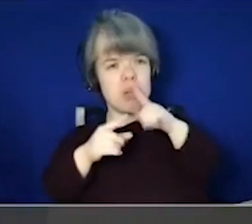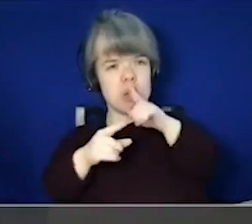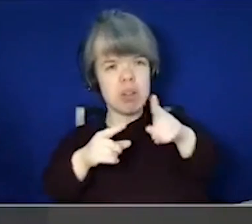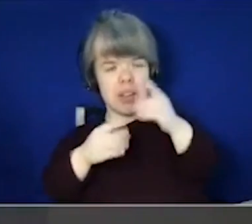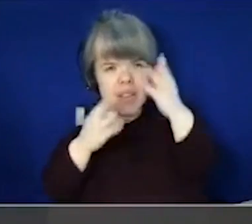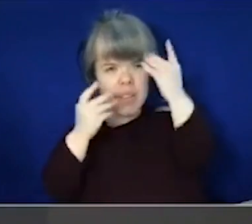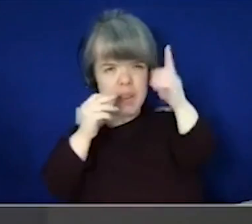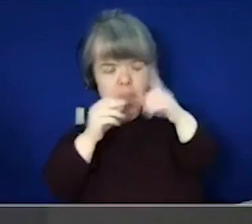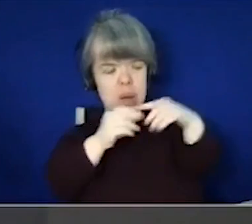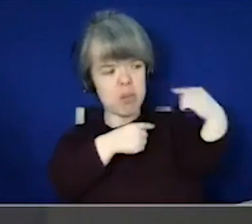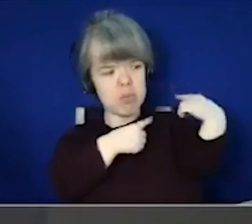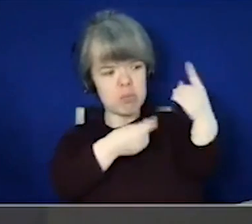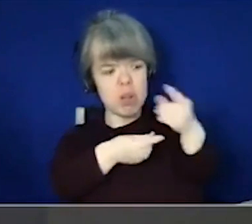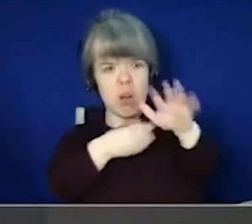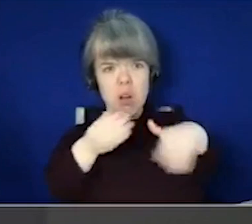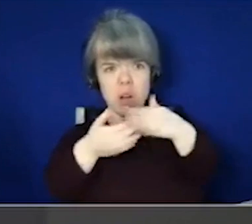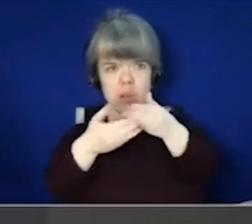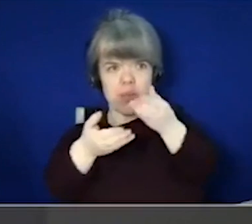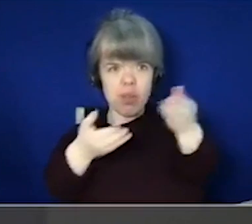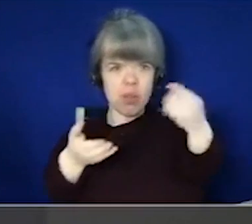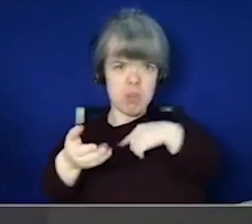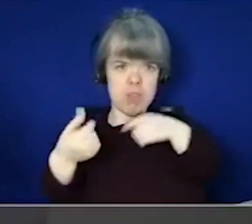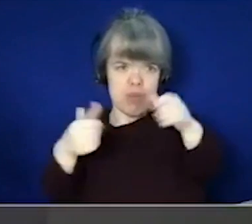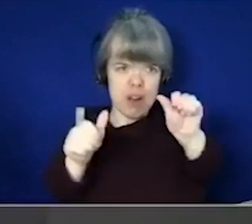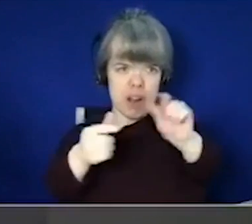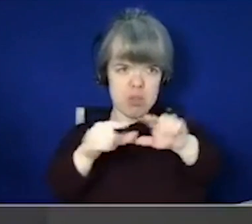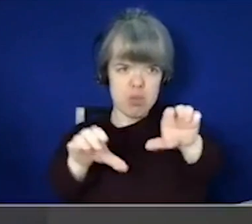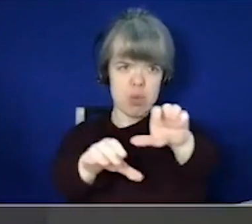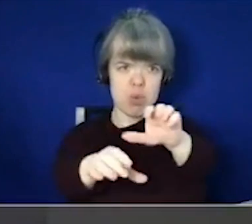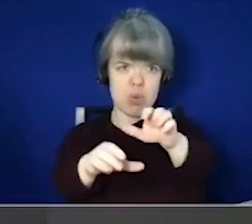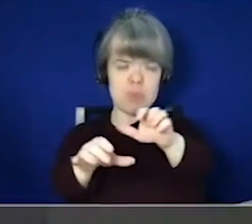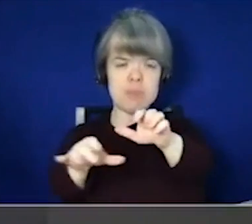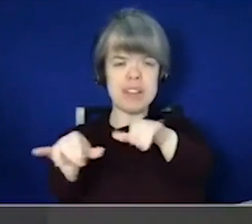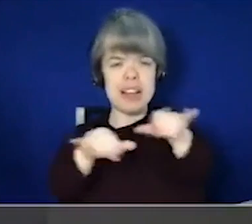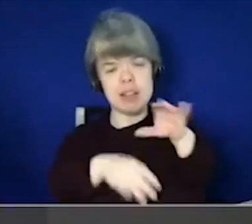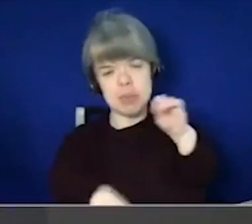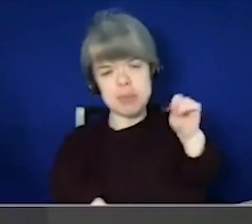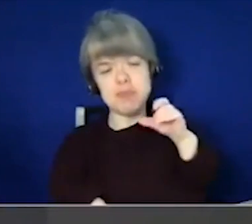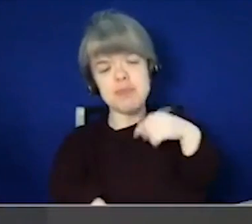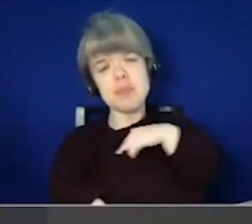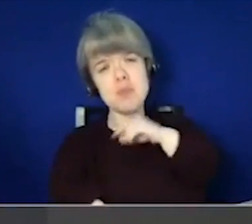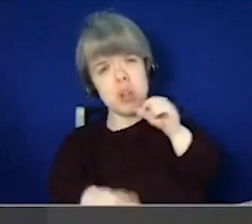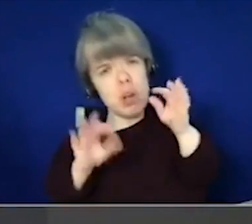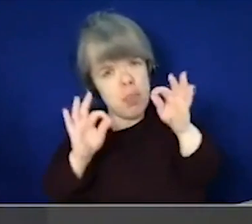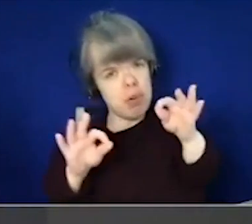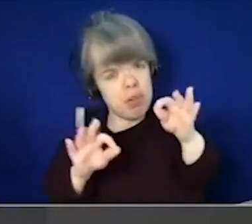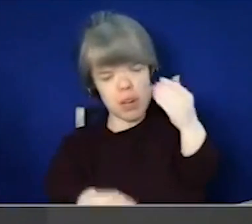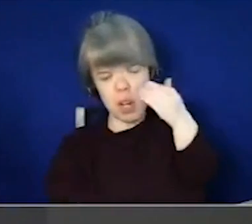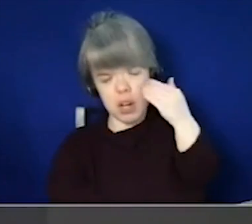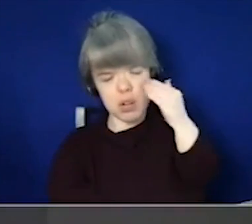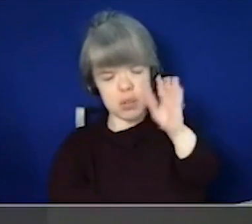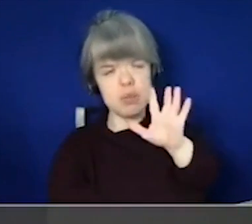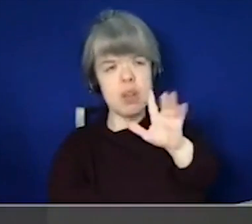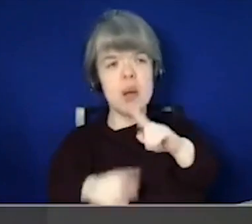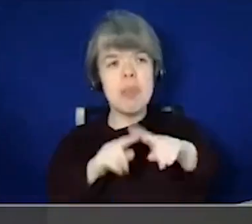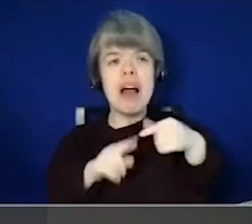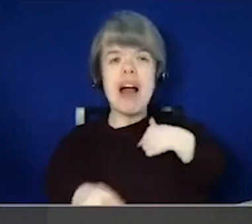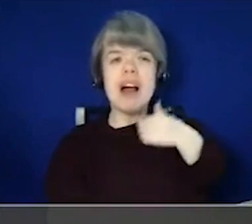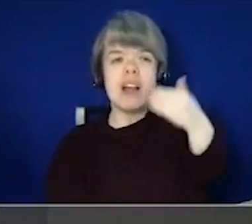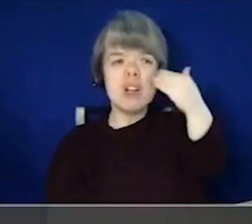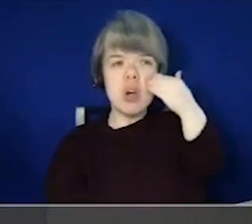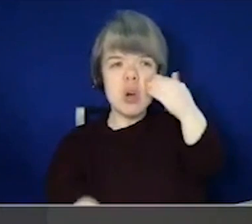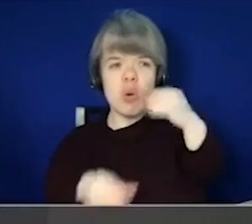lawyer, and that's so important to know that we're never going to discriminate against any partner, but by law, we will not